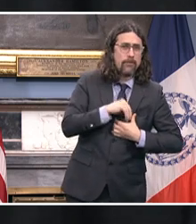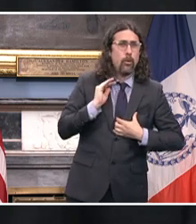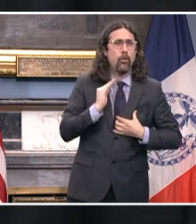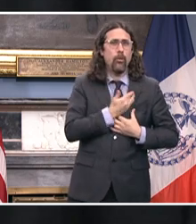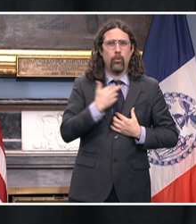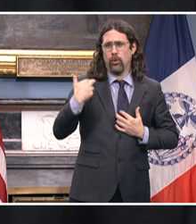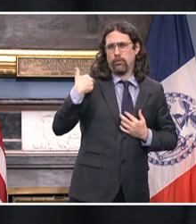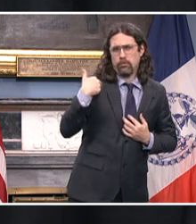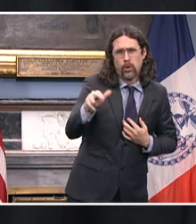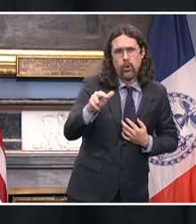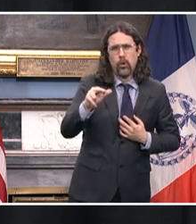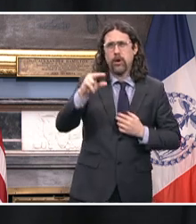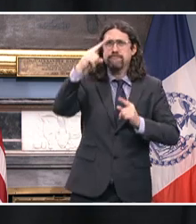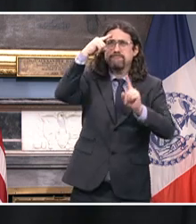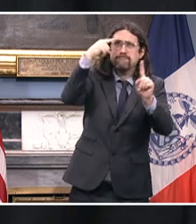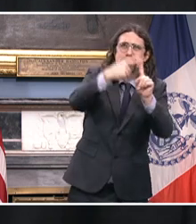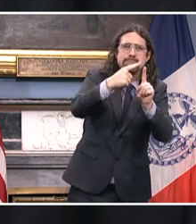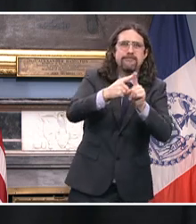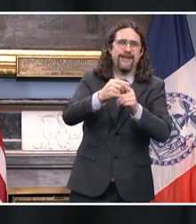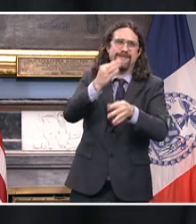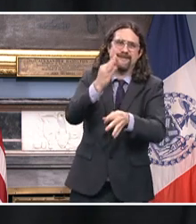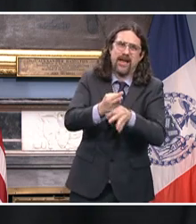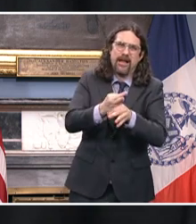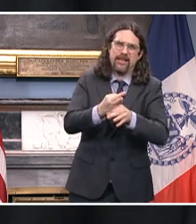in some way prepared us for today.